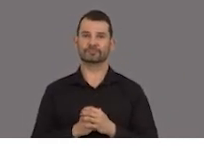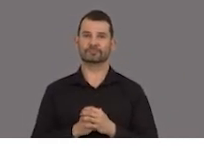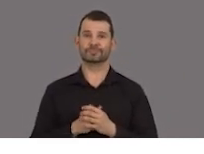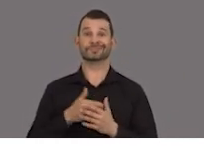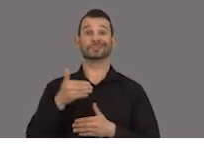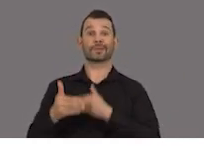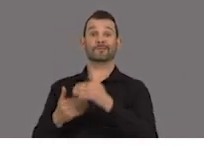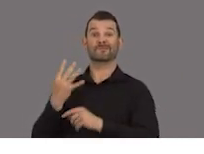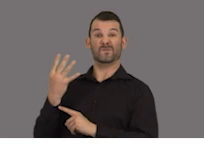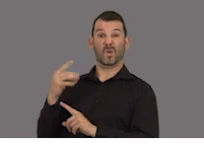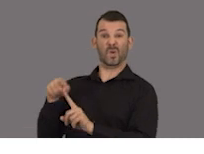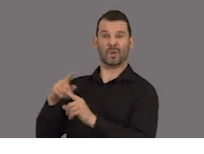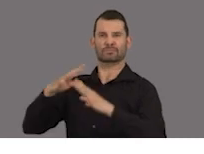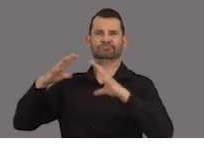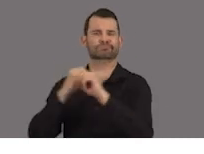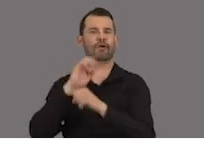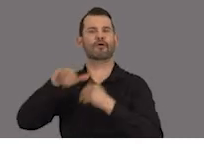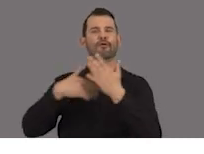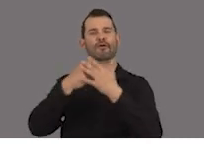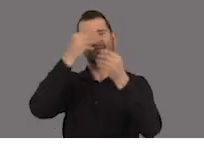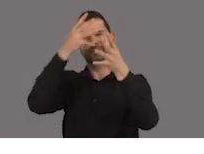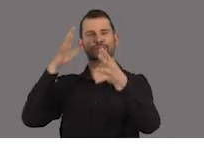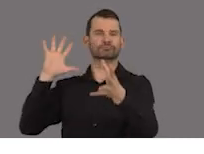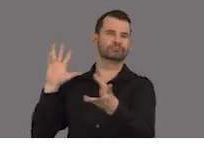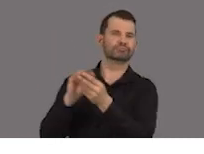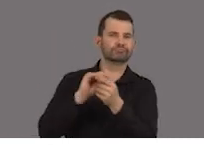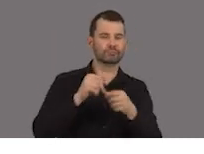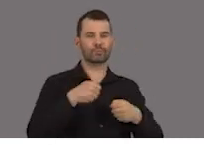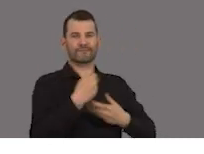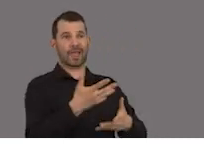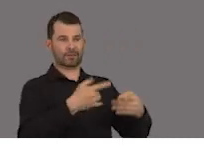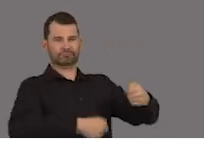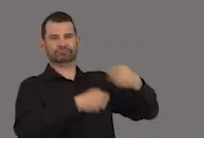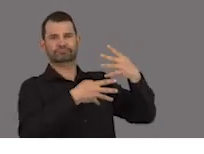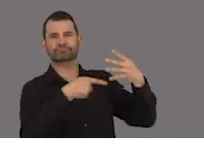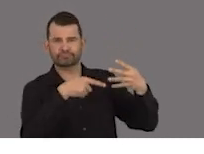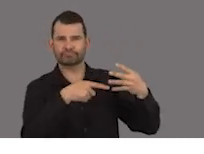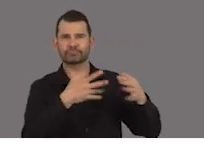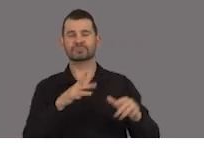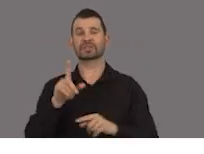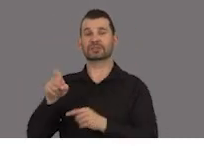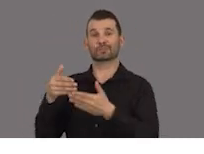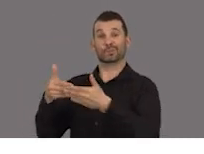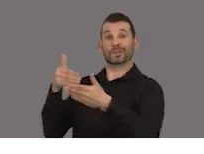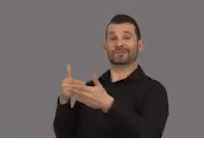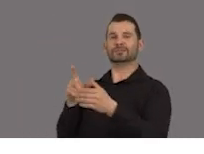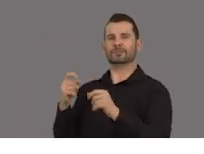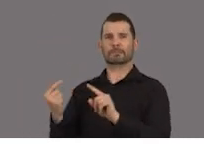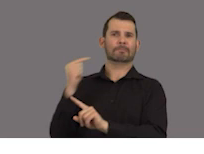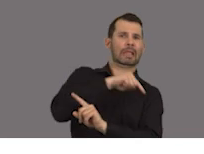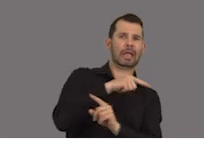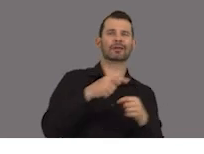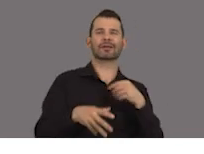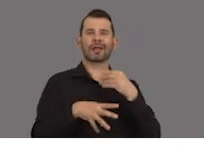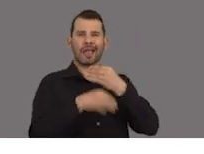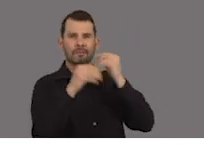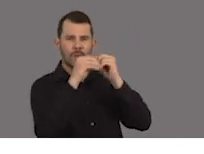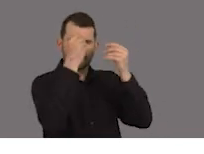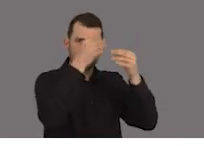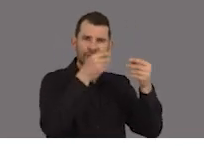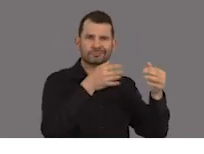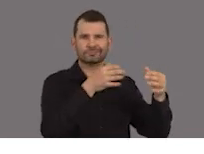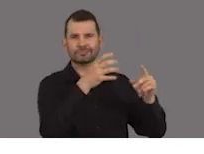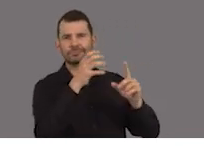Step 4 summarizes the information provided. Click Previous to go back and add additional impairment categories